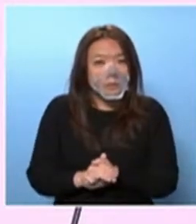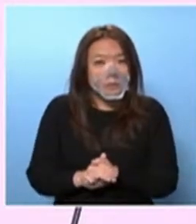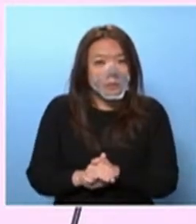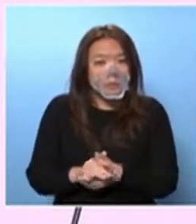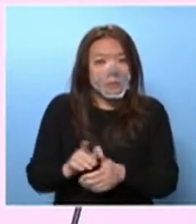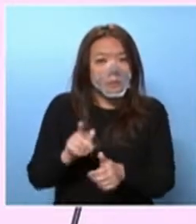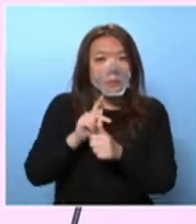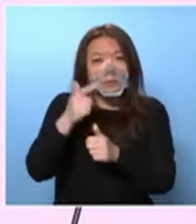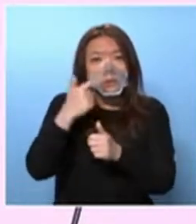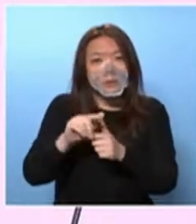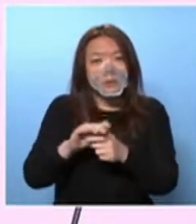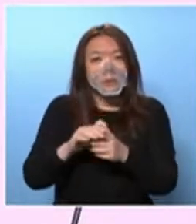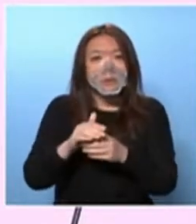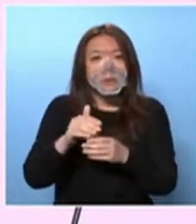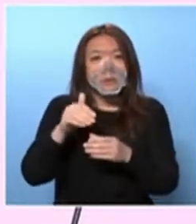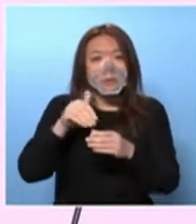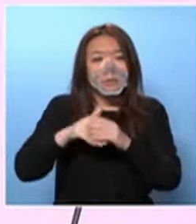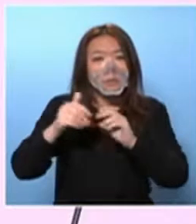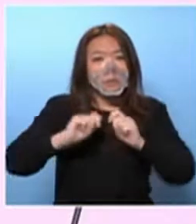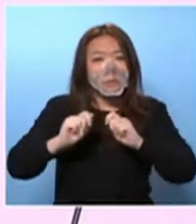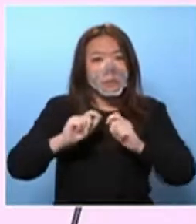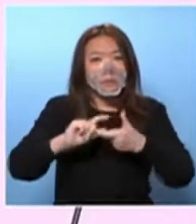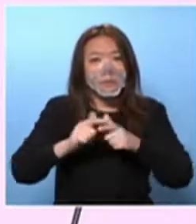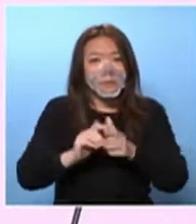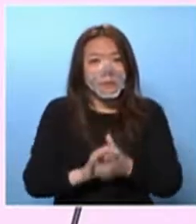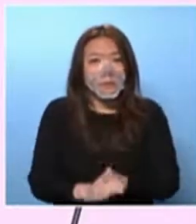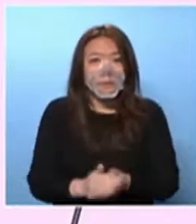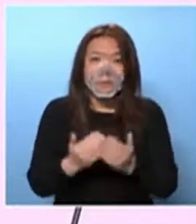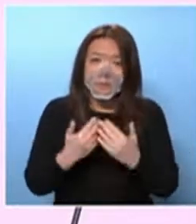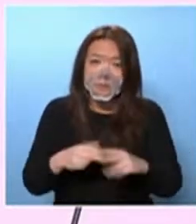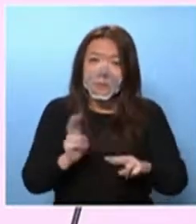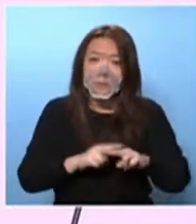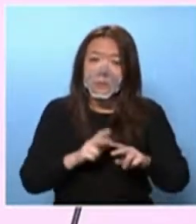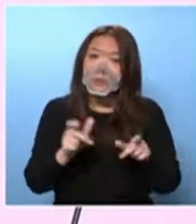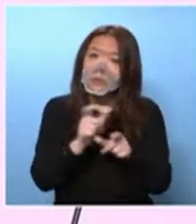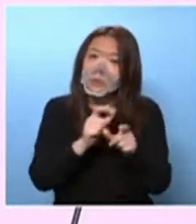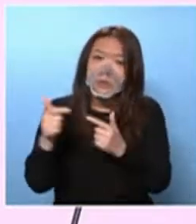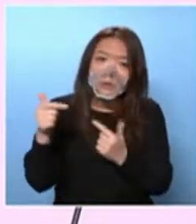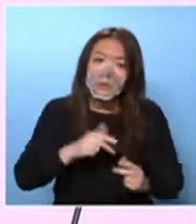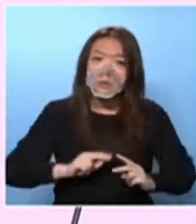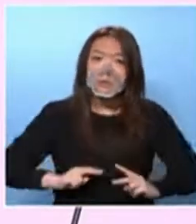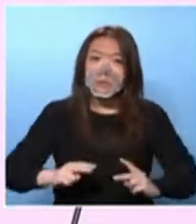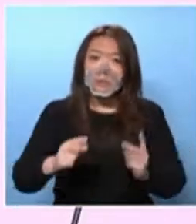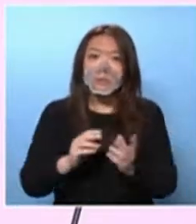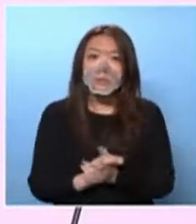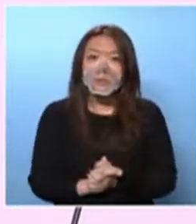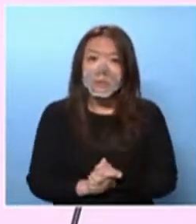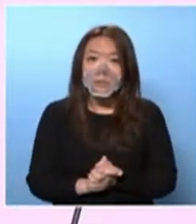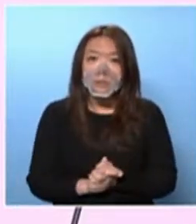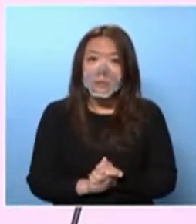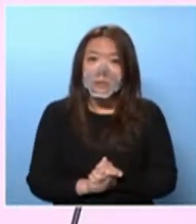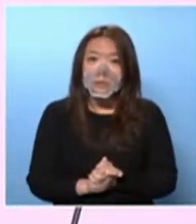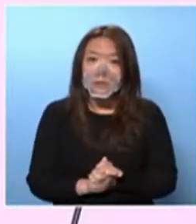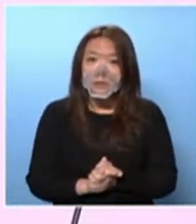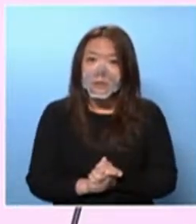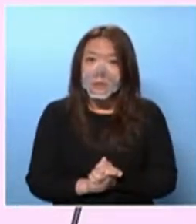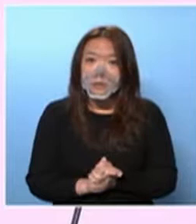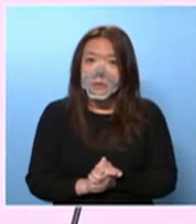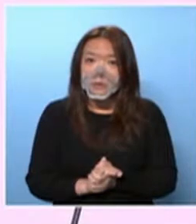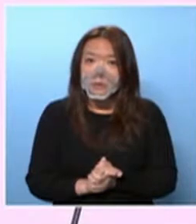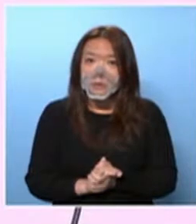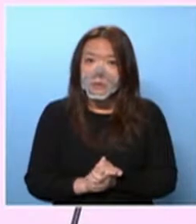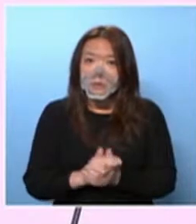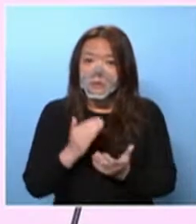alternative listing route in Hong Kong. Moreover, With the continuous development of the mainland